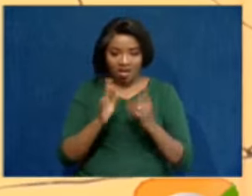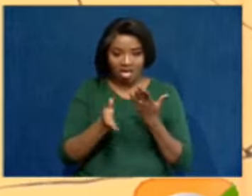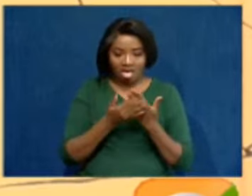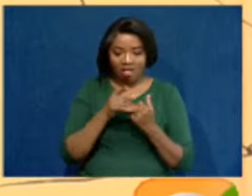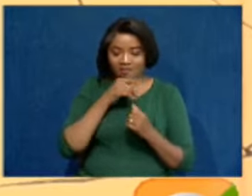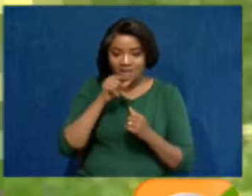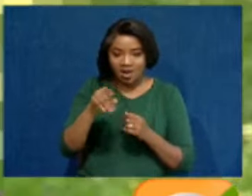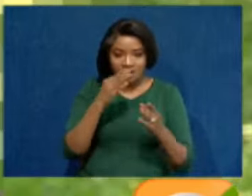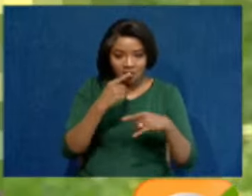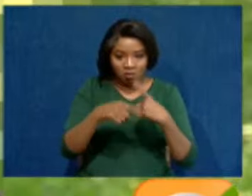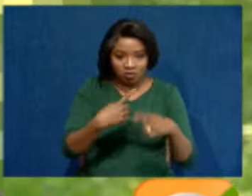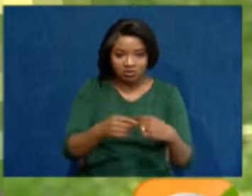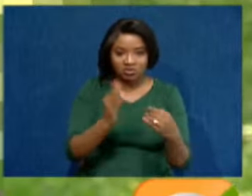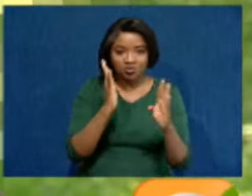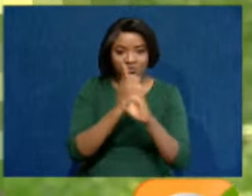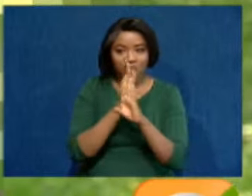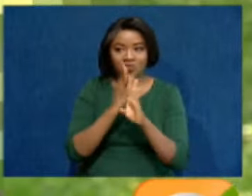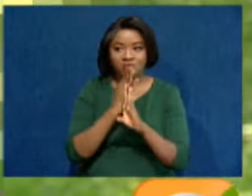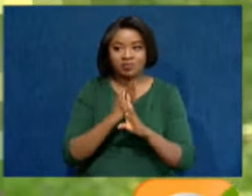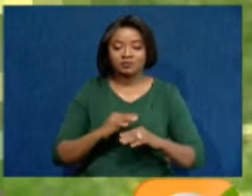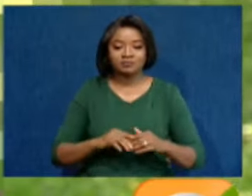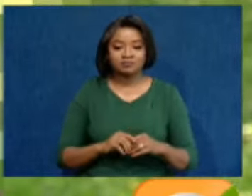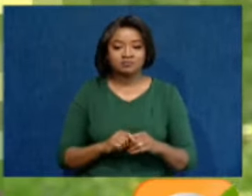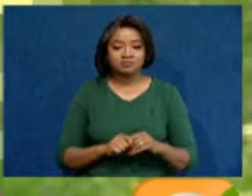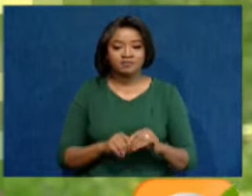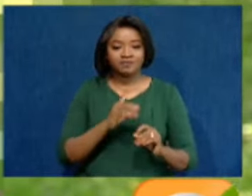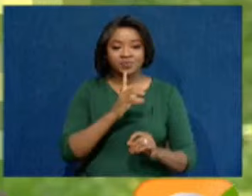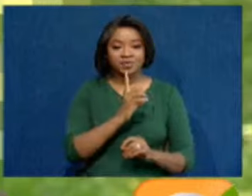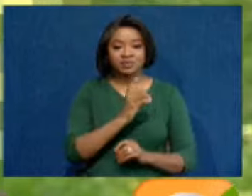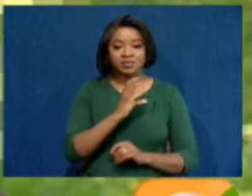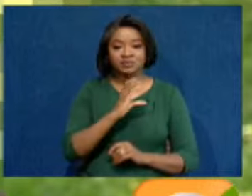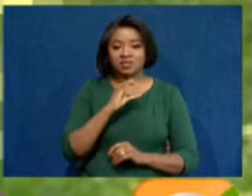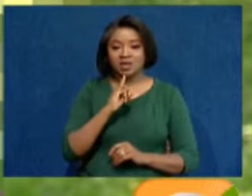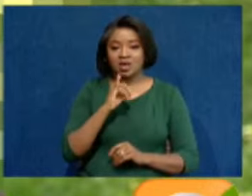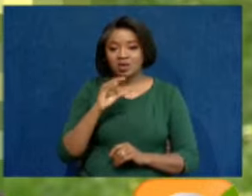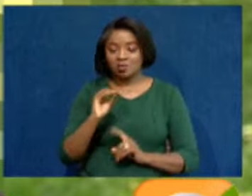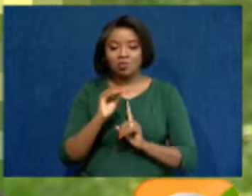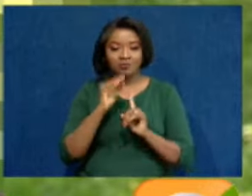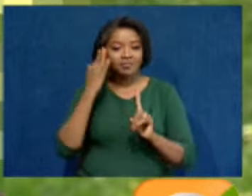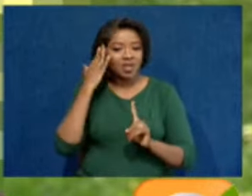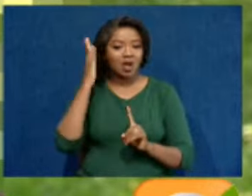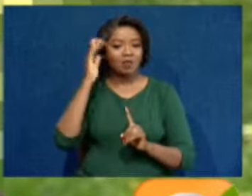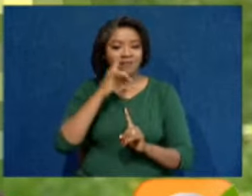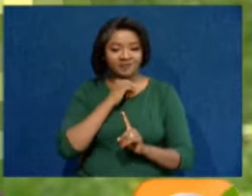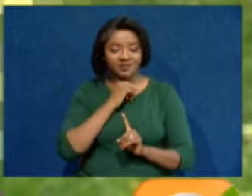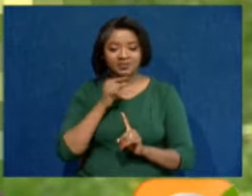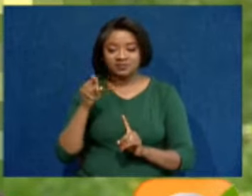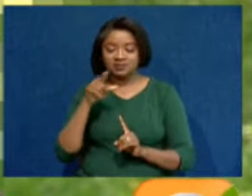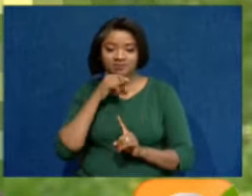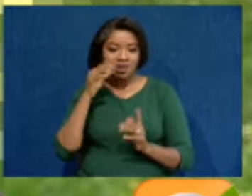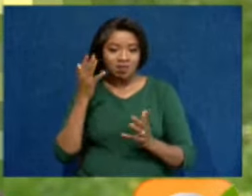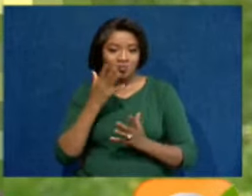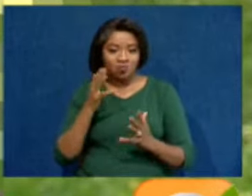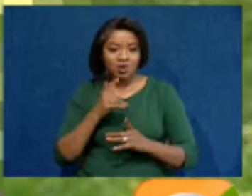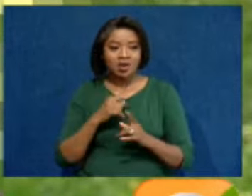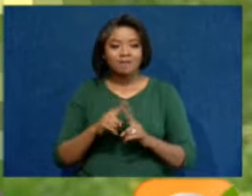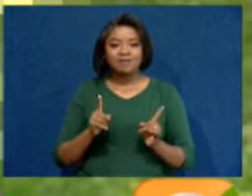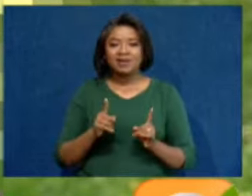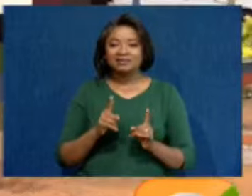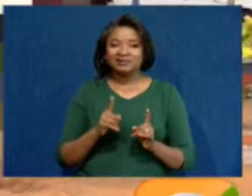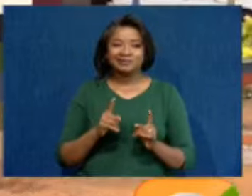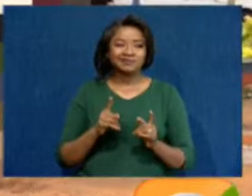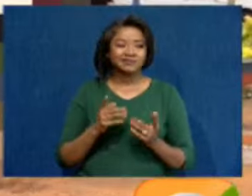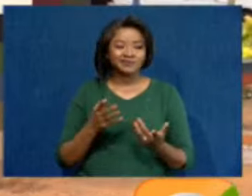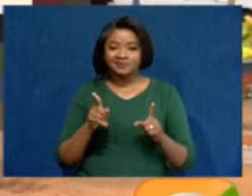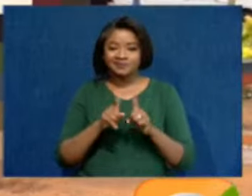kuendelea kujificha. The DCI had known about the Ambrose issue. Mwiti said that Ambrose could not be reached, but that